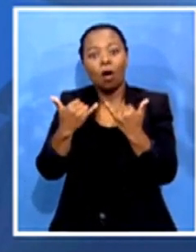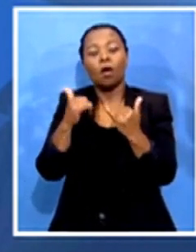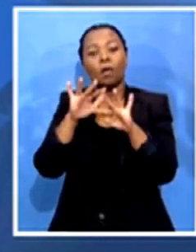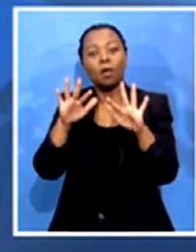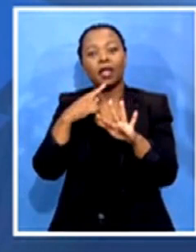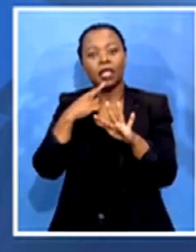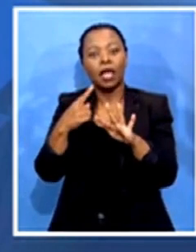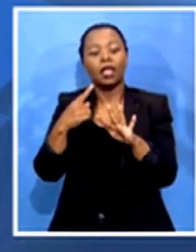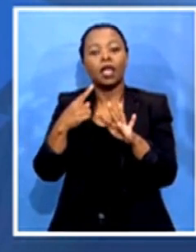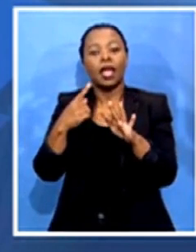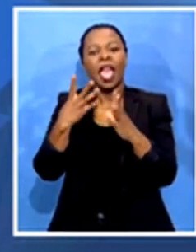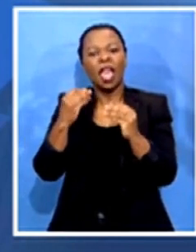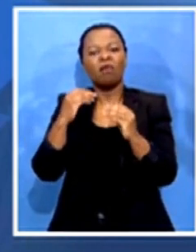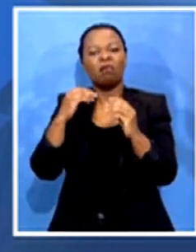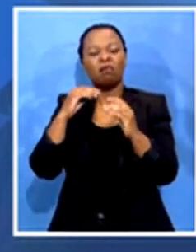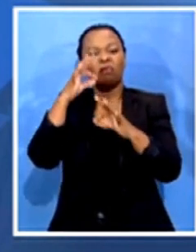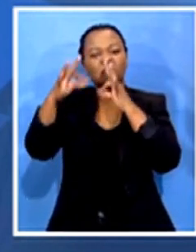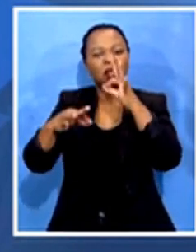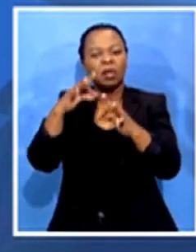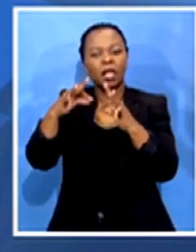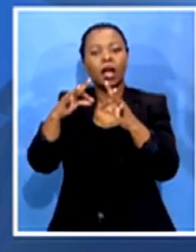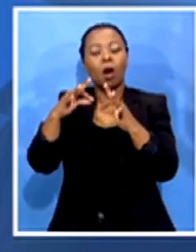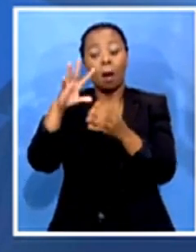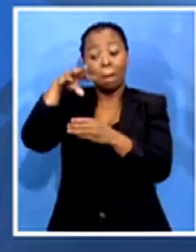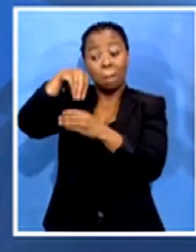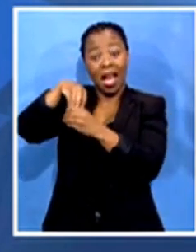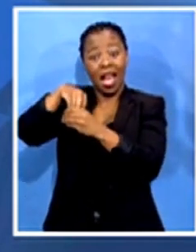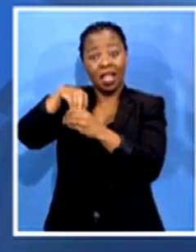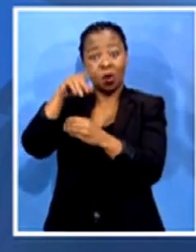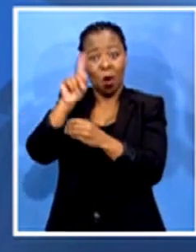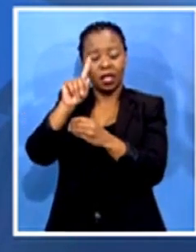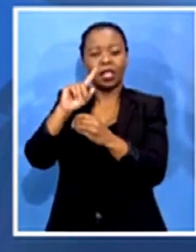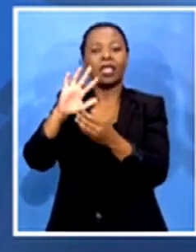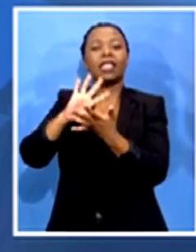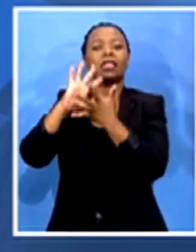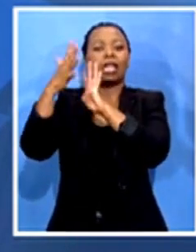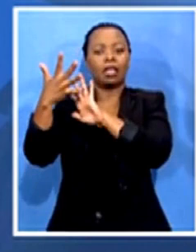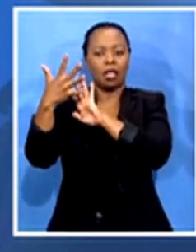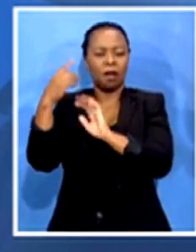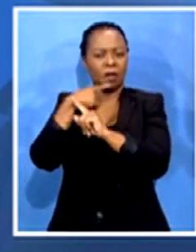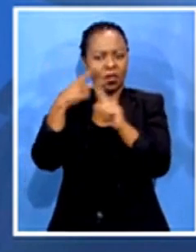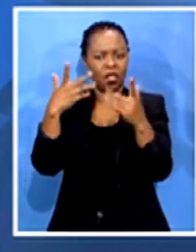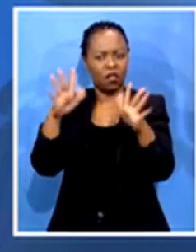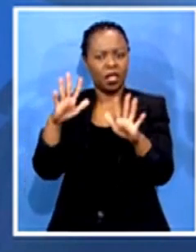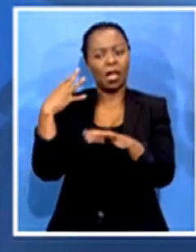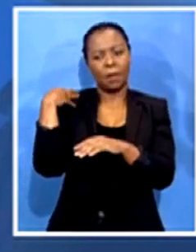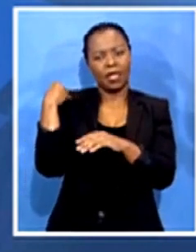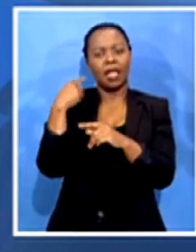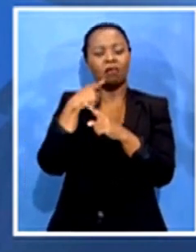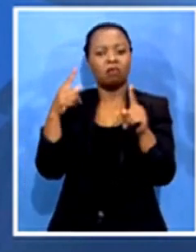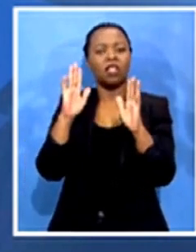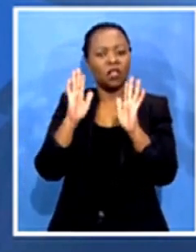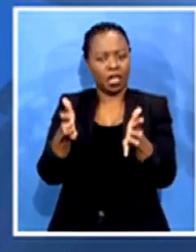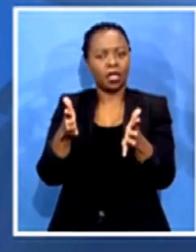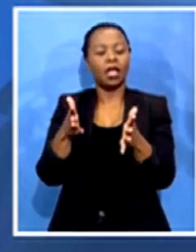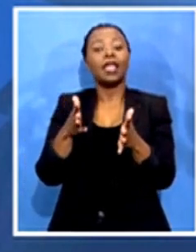of the disaster that was announced, that the minister made a directive that these should be extended. So now